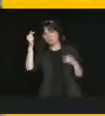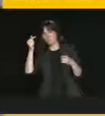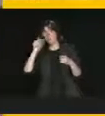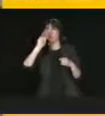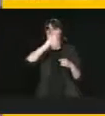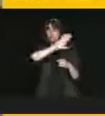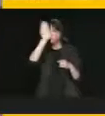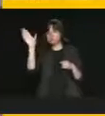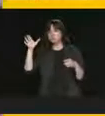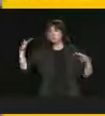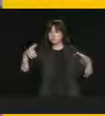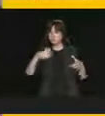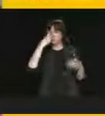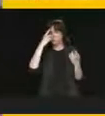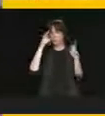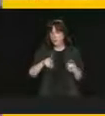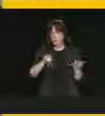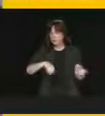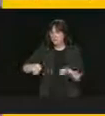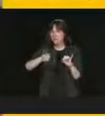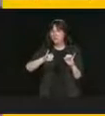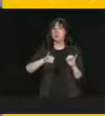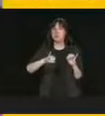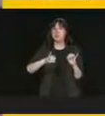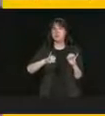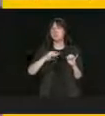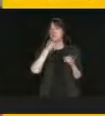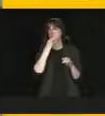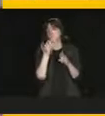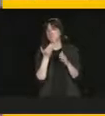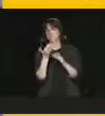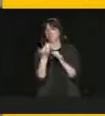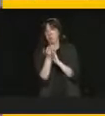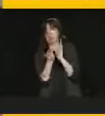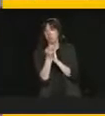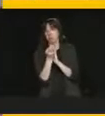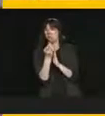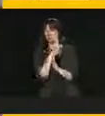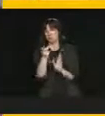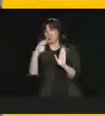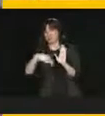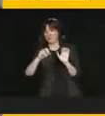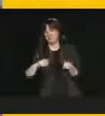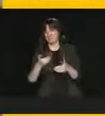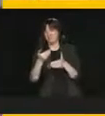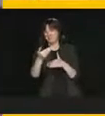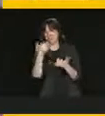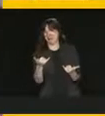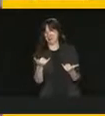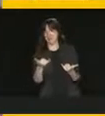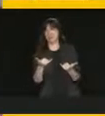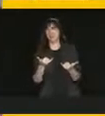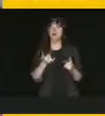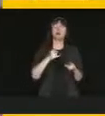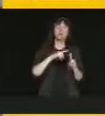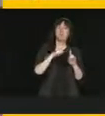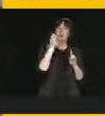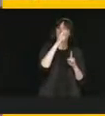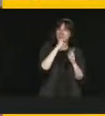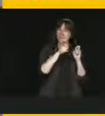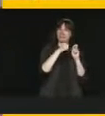and territories, we should be sharing that with you in the next hour. But as I say, these are not specific